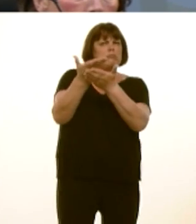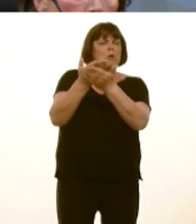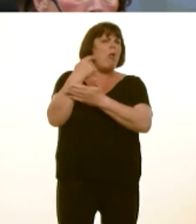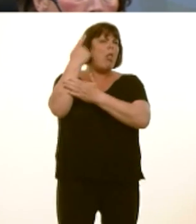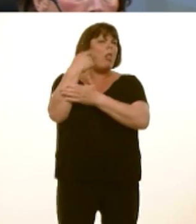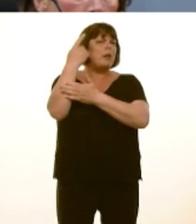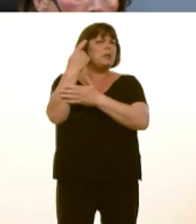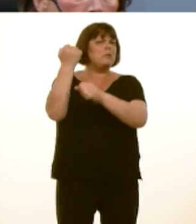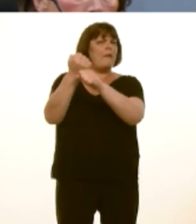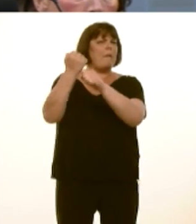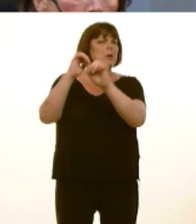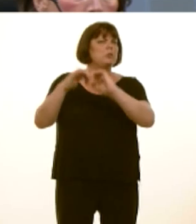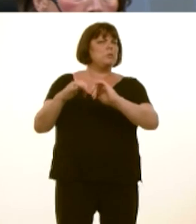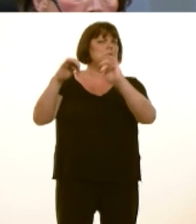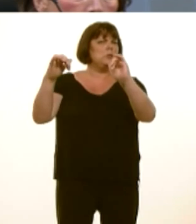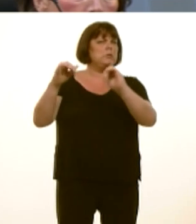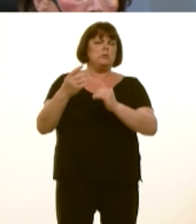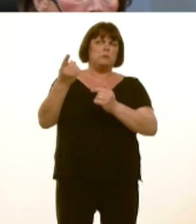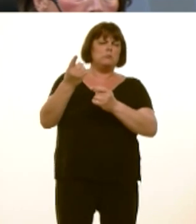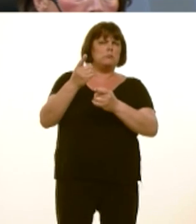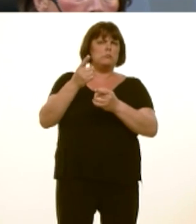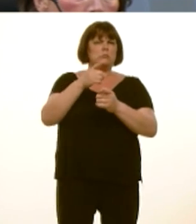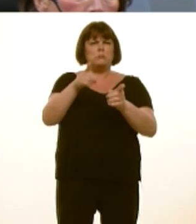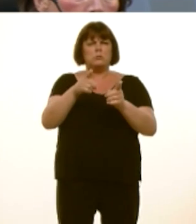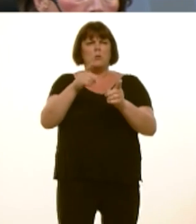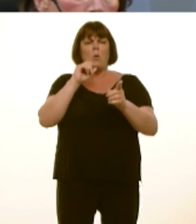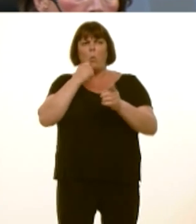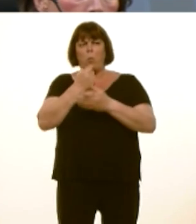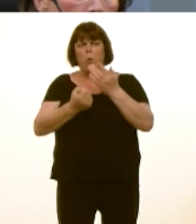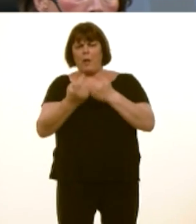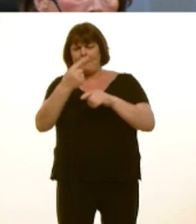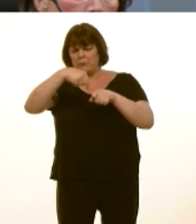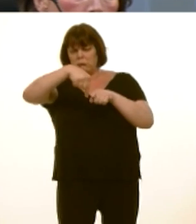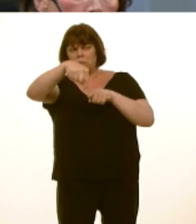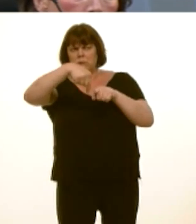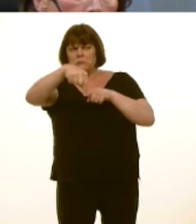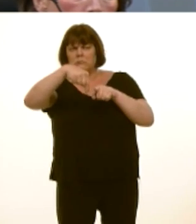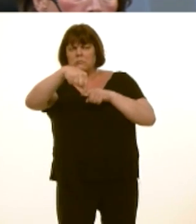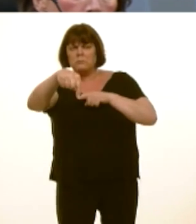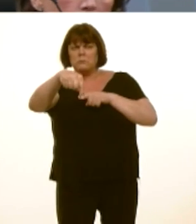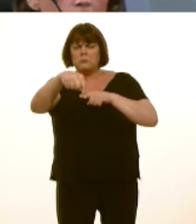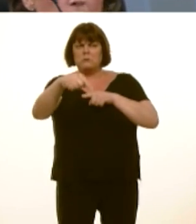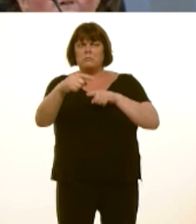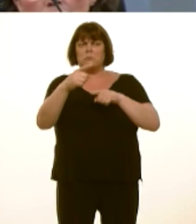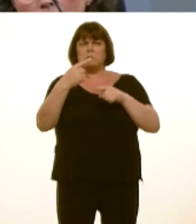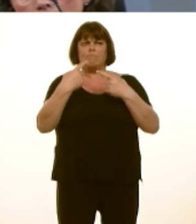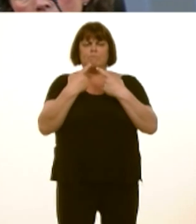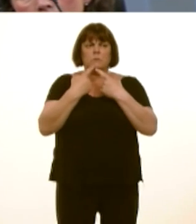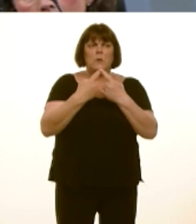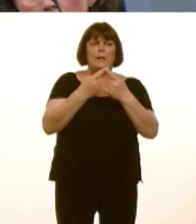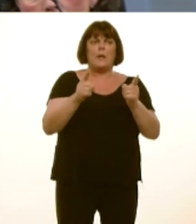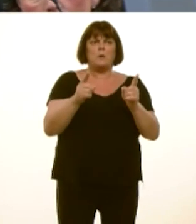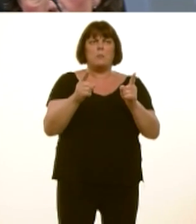Westminster, who lead on many of these issues, does he expect over the coming days regarding announcements for